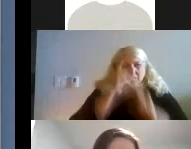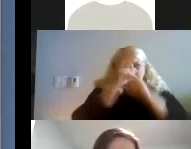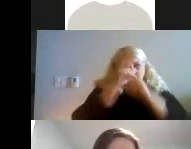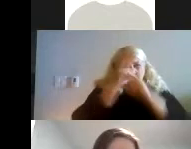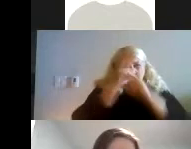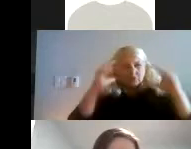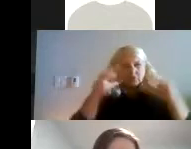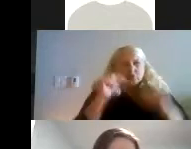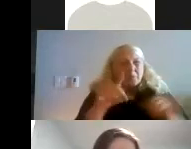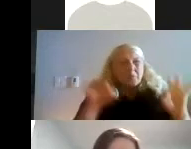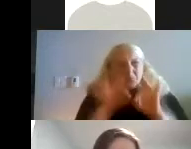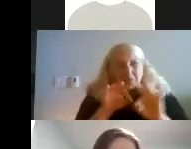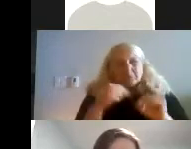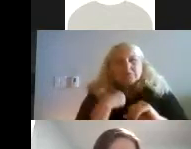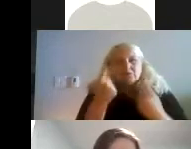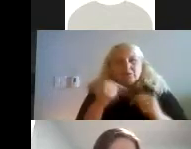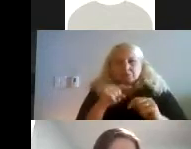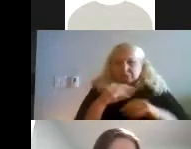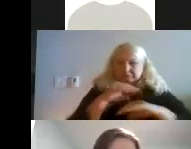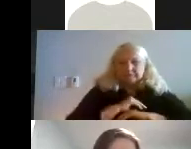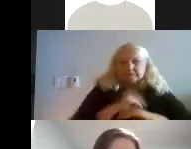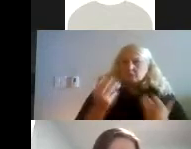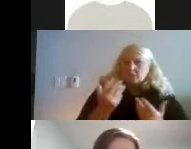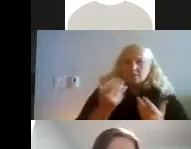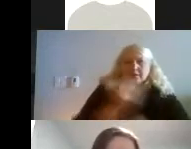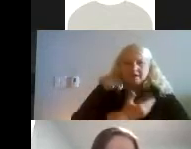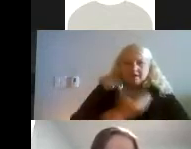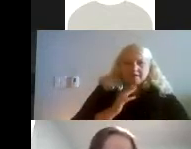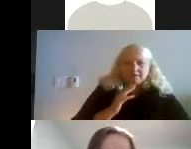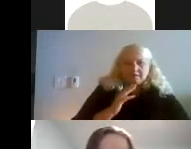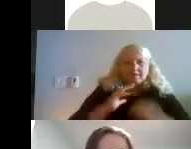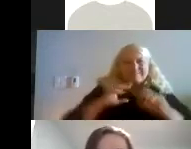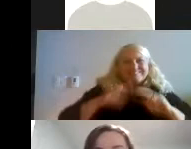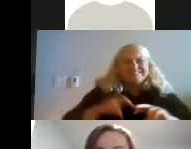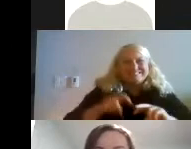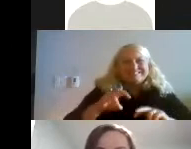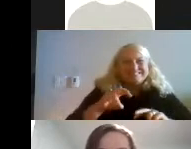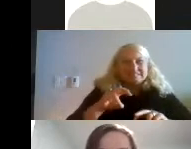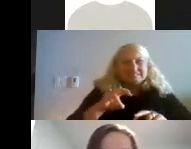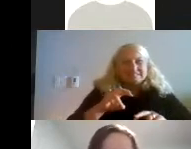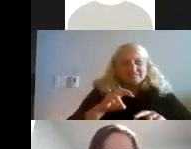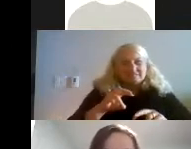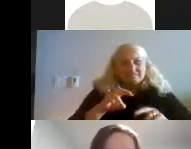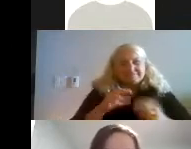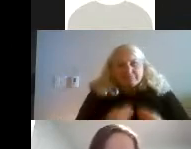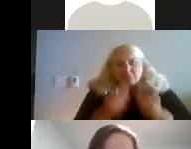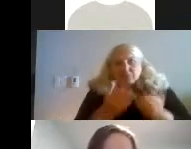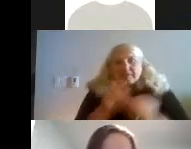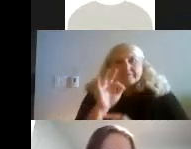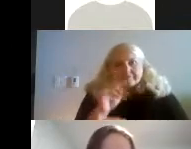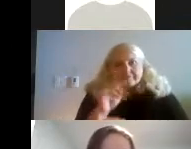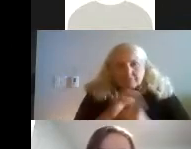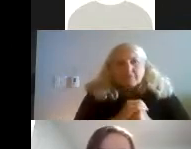work. So for any of you that have taken our ICS training with